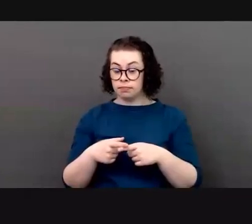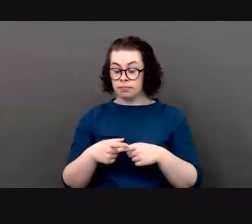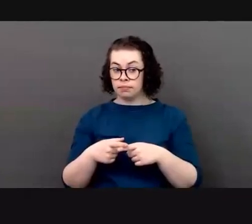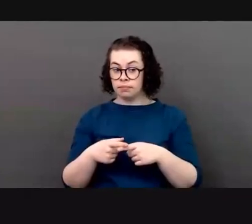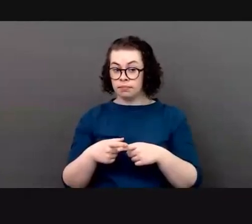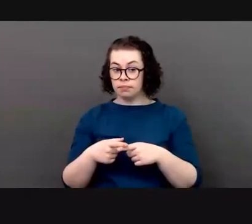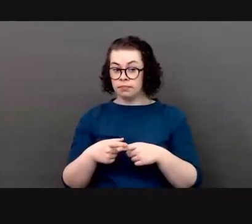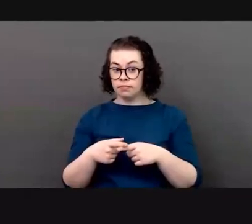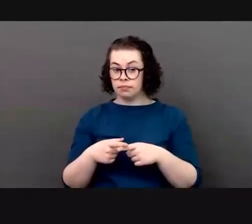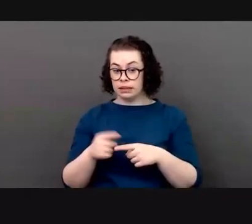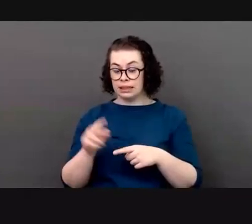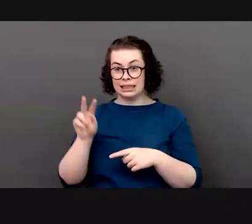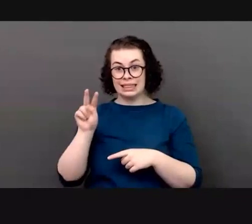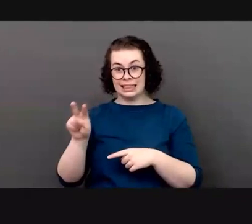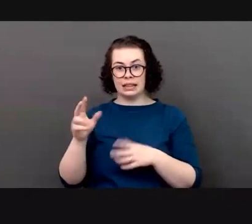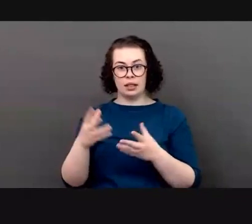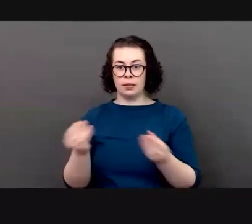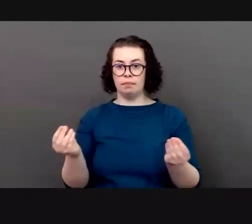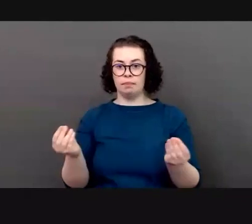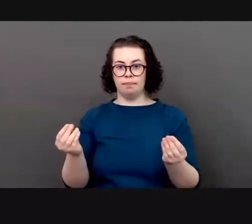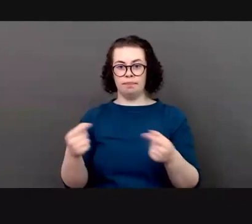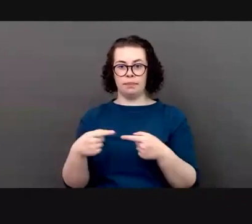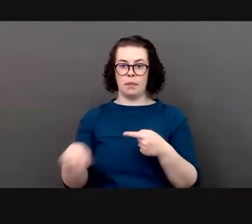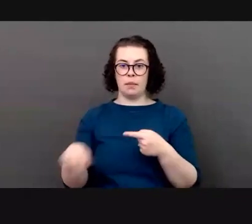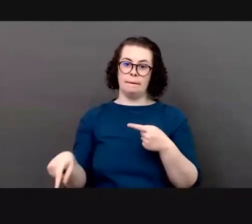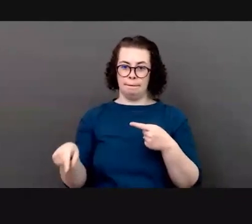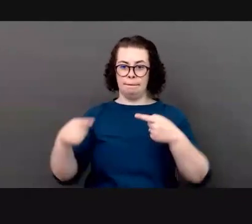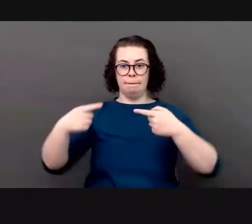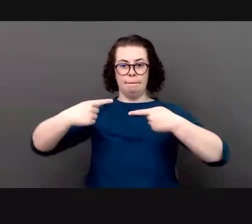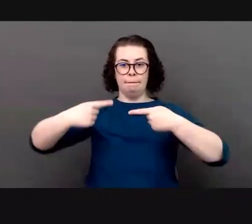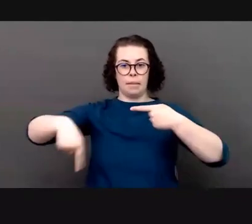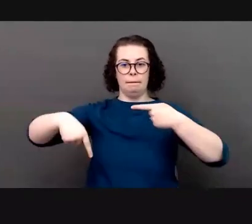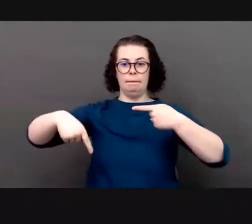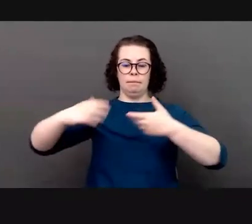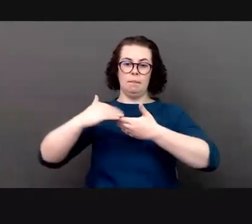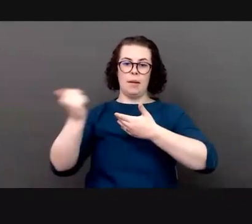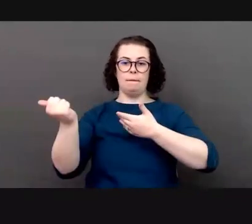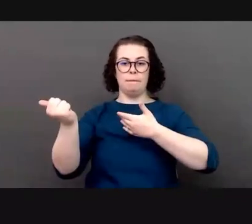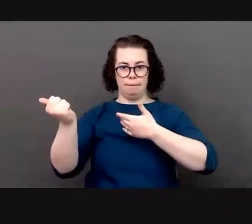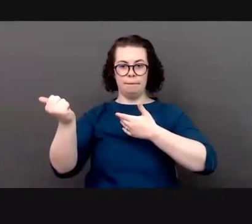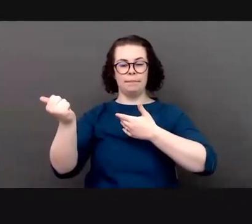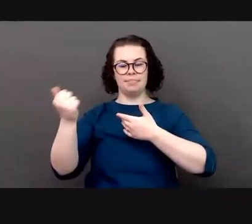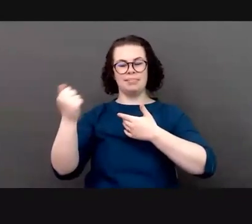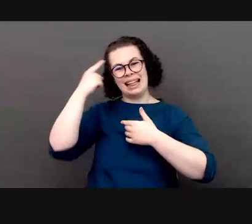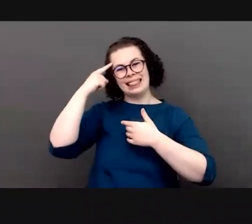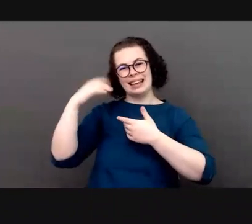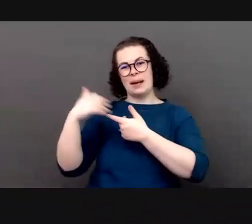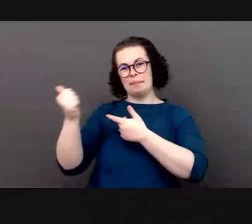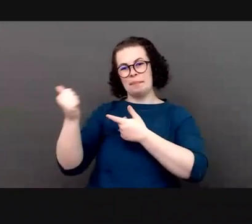I think she has disappeared. He has disconnected. Oh, I think that you've gone. It seems that she's gone out to enter, as I told her.